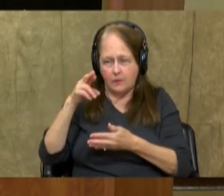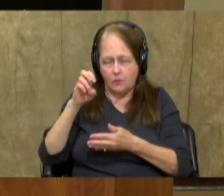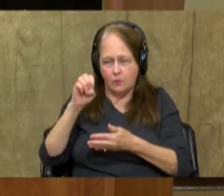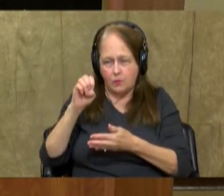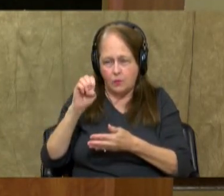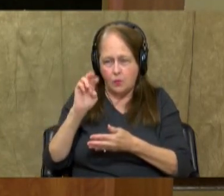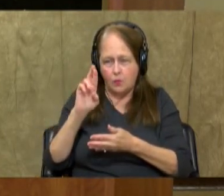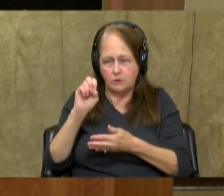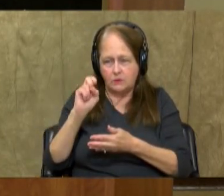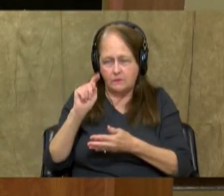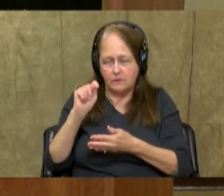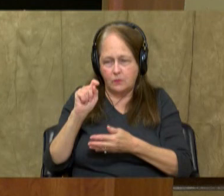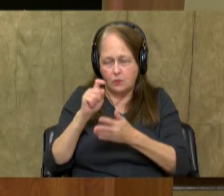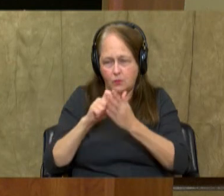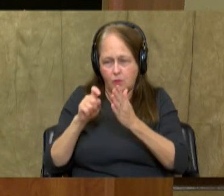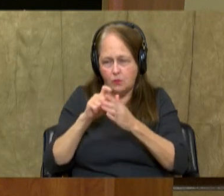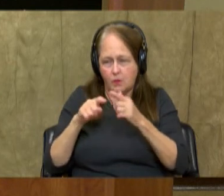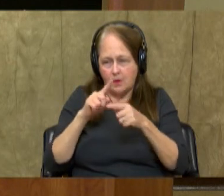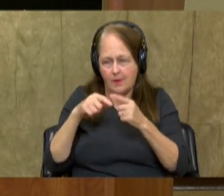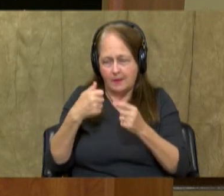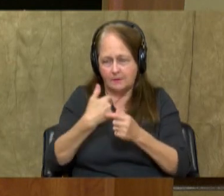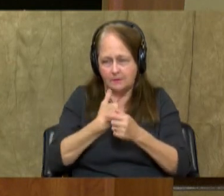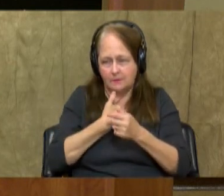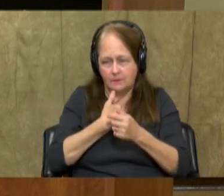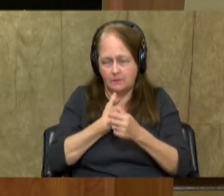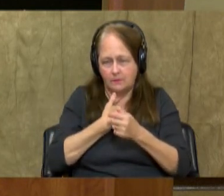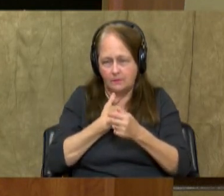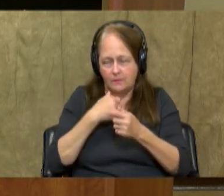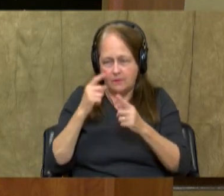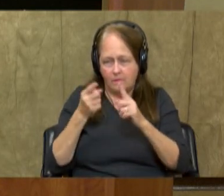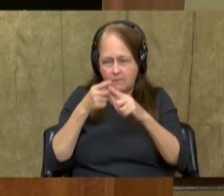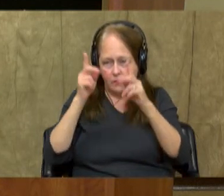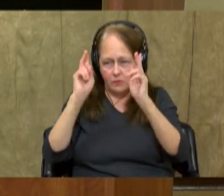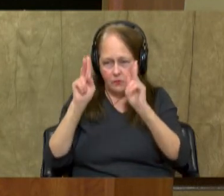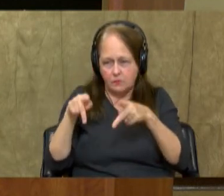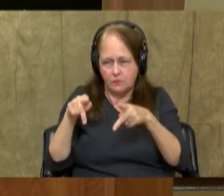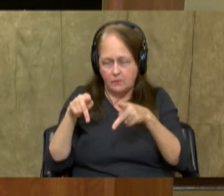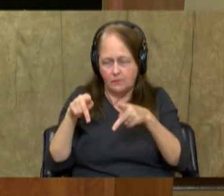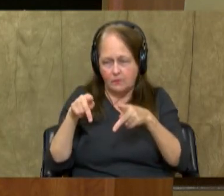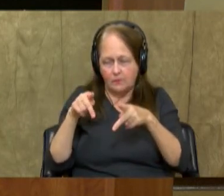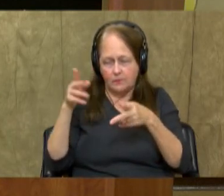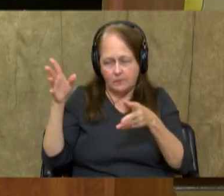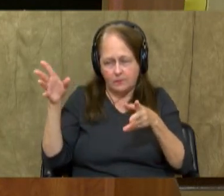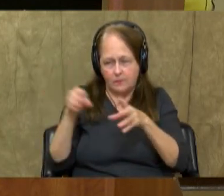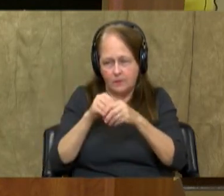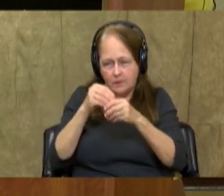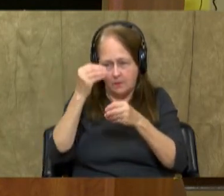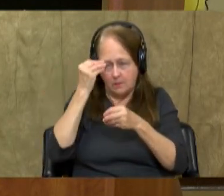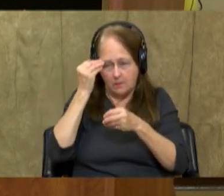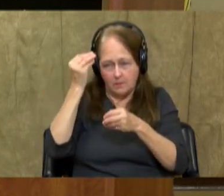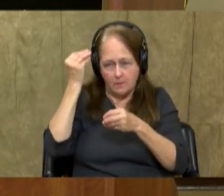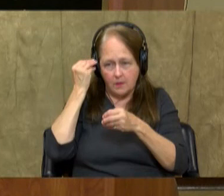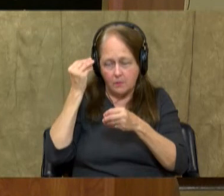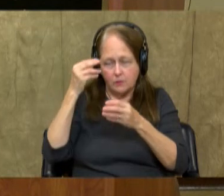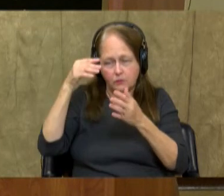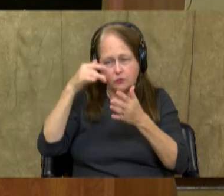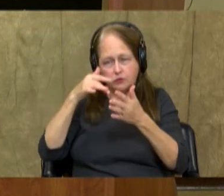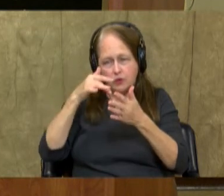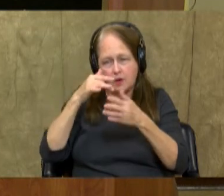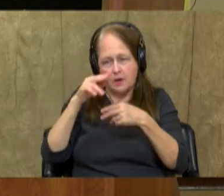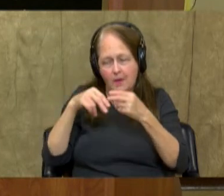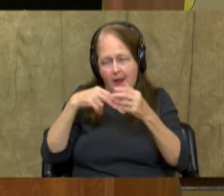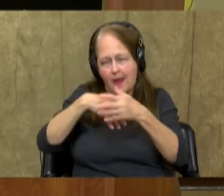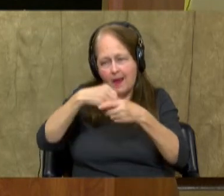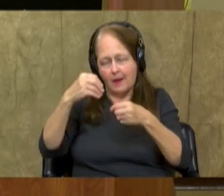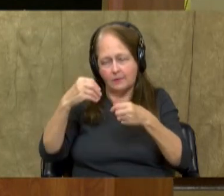a biography written by Theodore Roosevelt, of course. It was written in first person. It included a memory of wanting to study nature